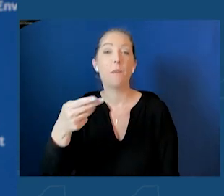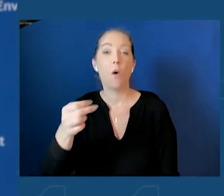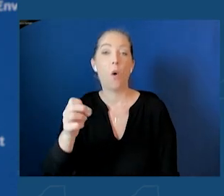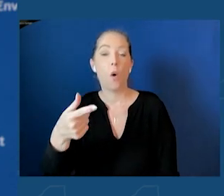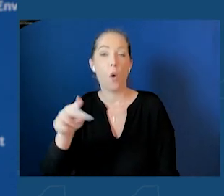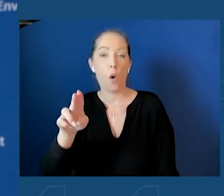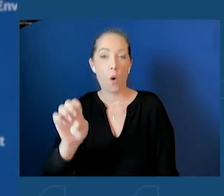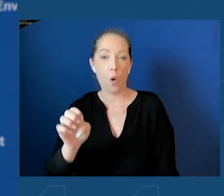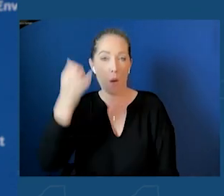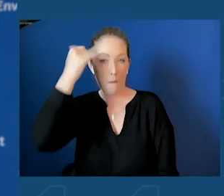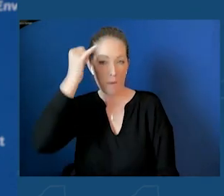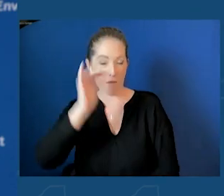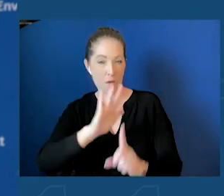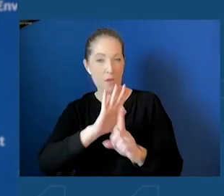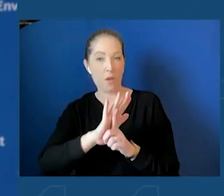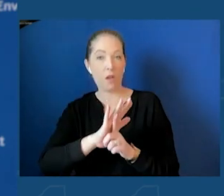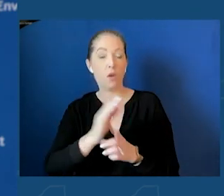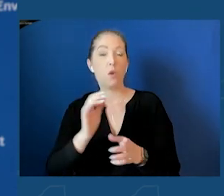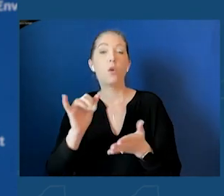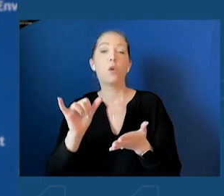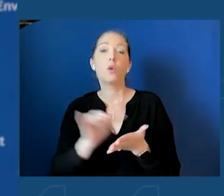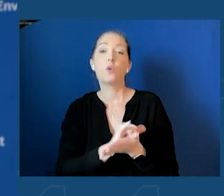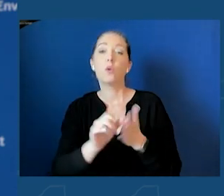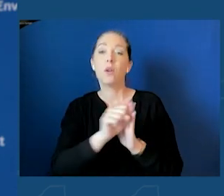New York State Civil Service Commissioner, Tim.